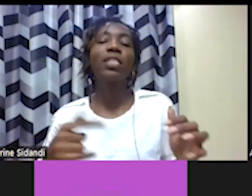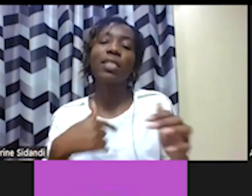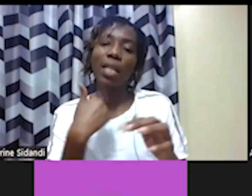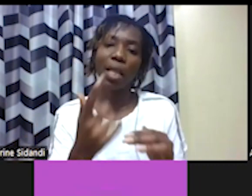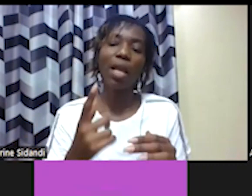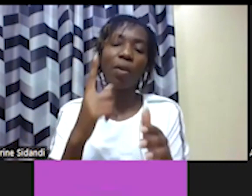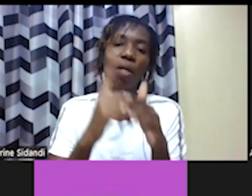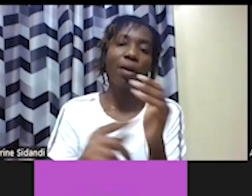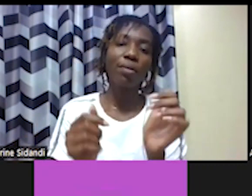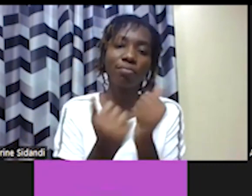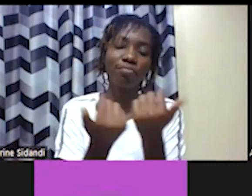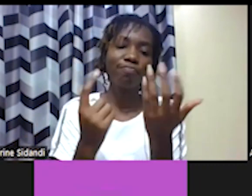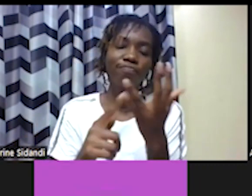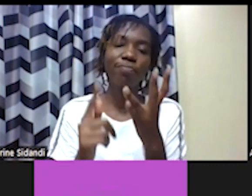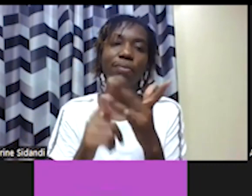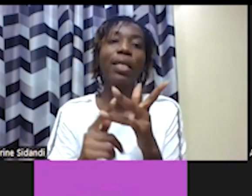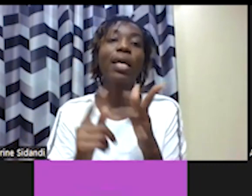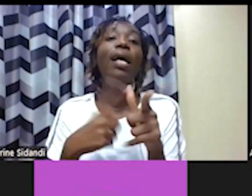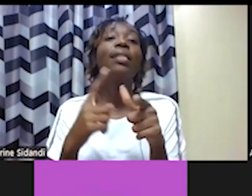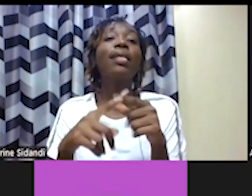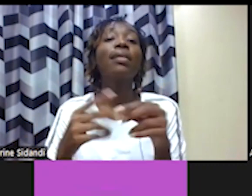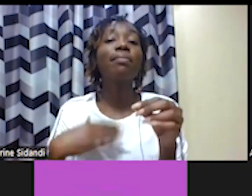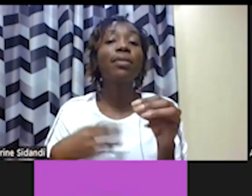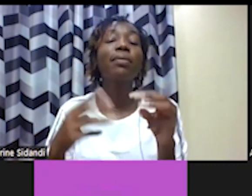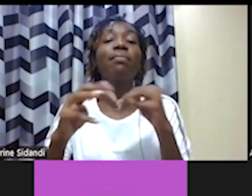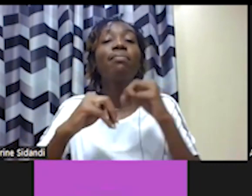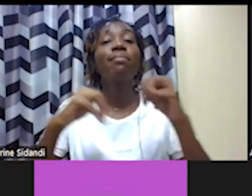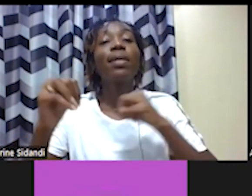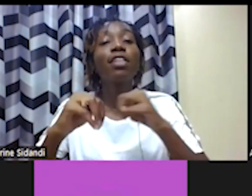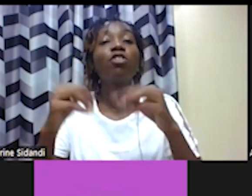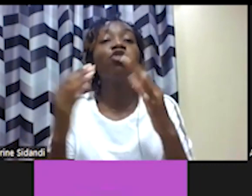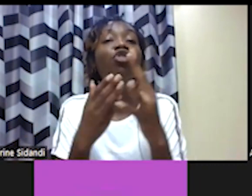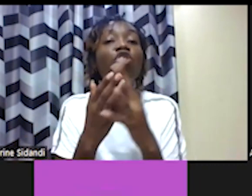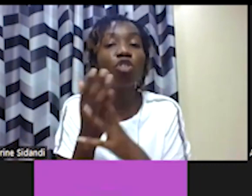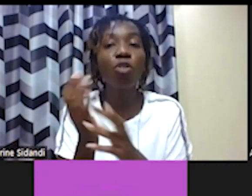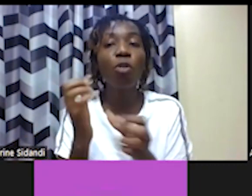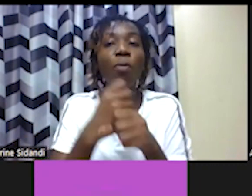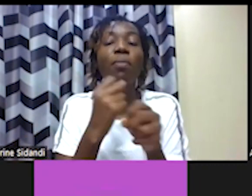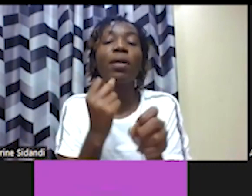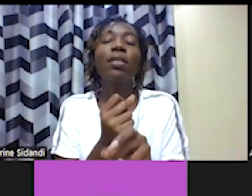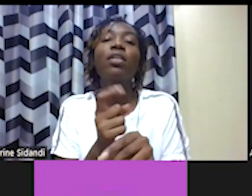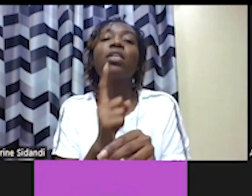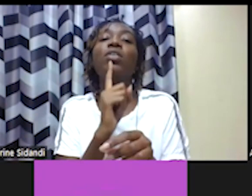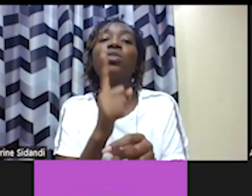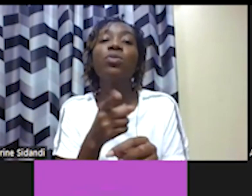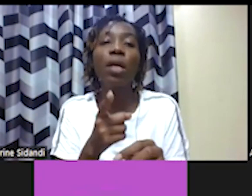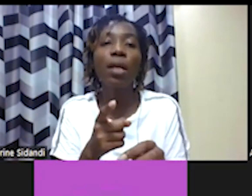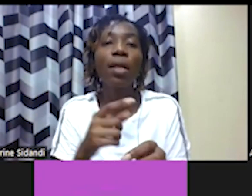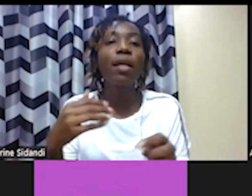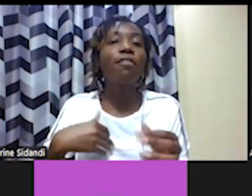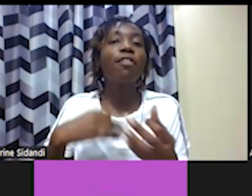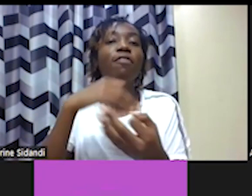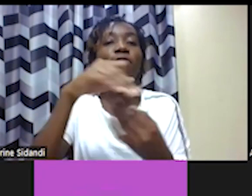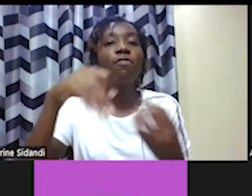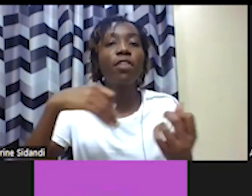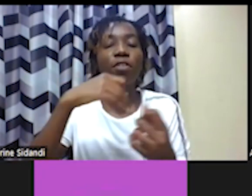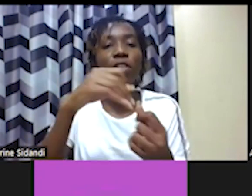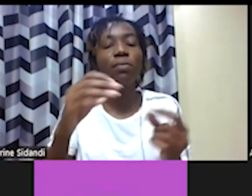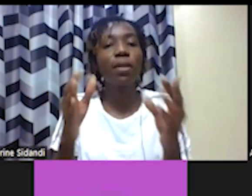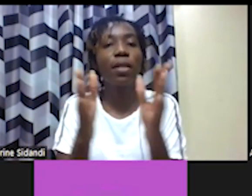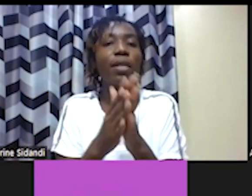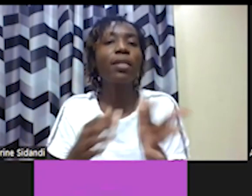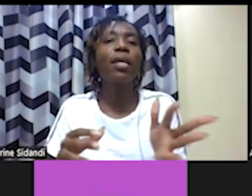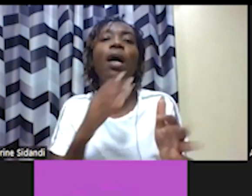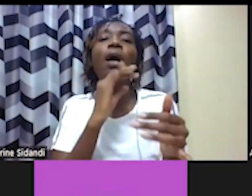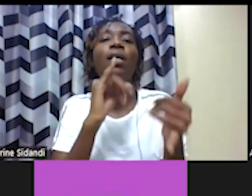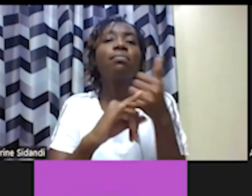And I also managed by ensuring that they always had fellowship, and I'm grateful that my husband